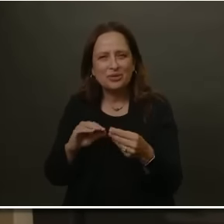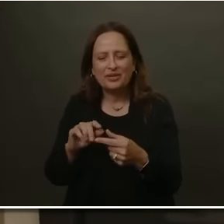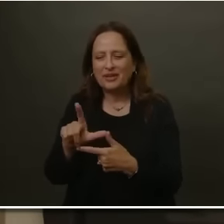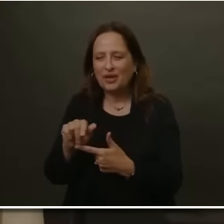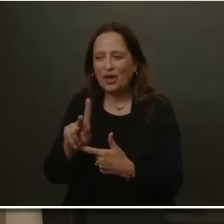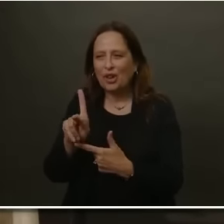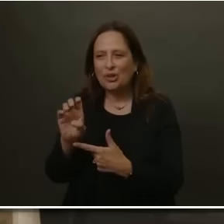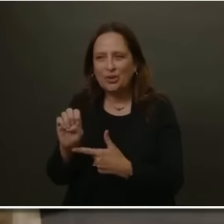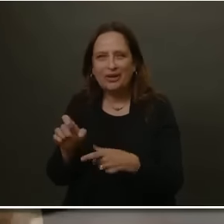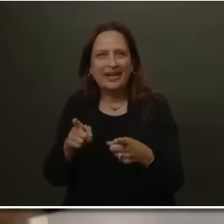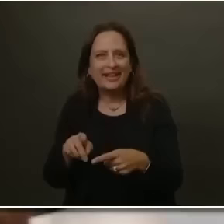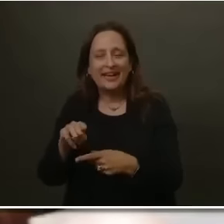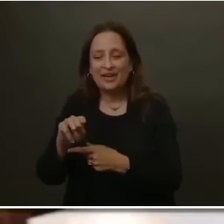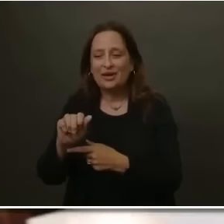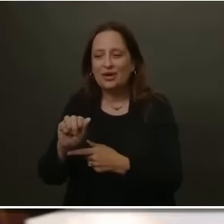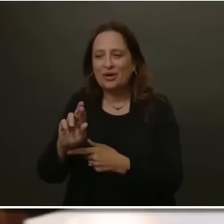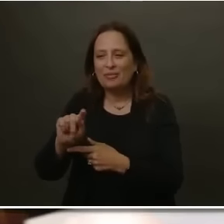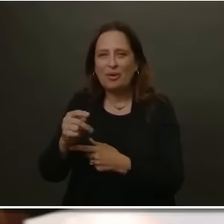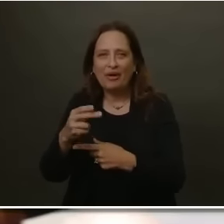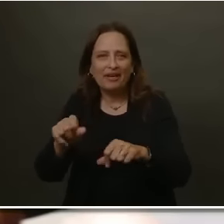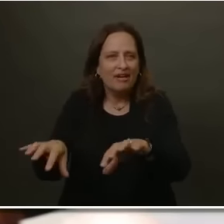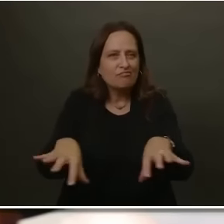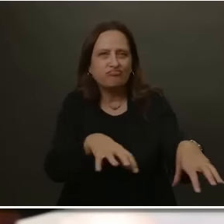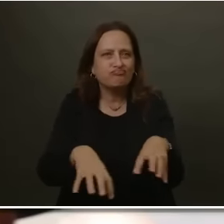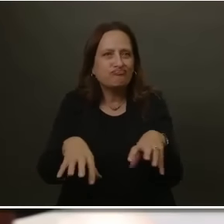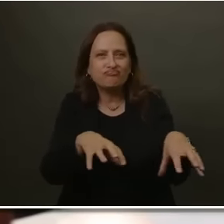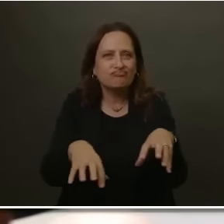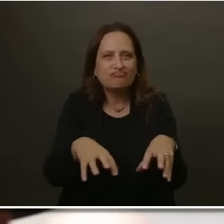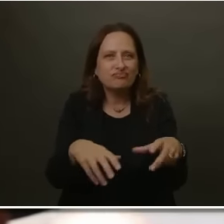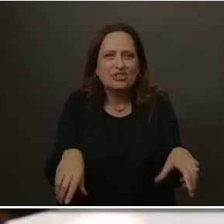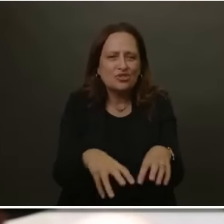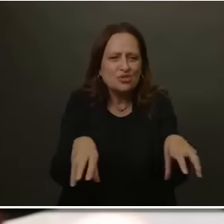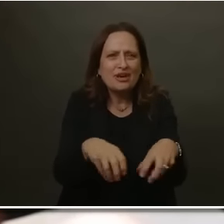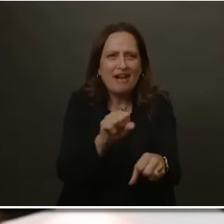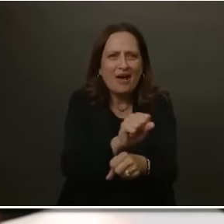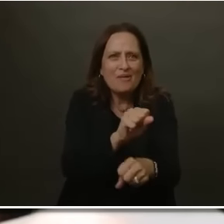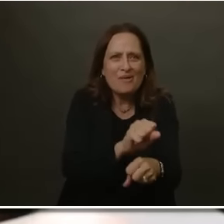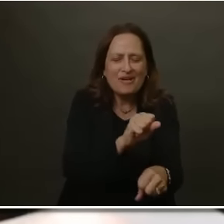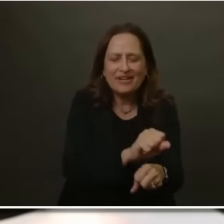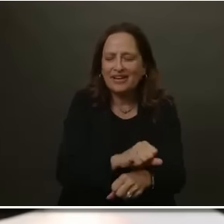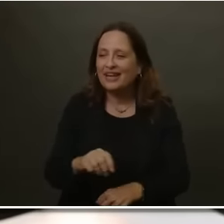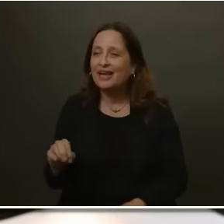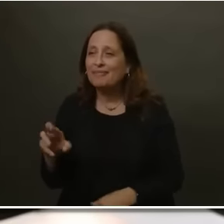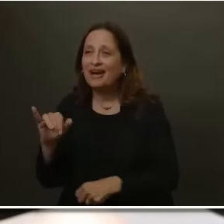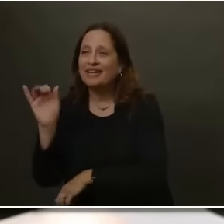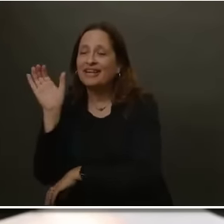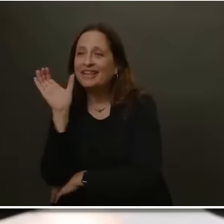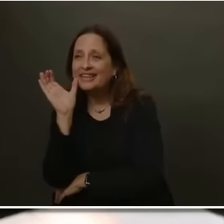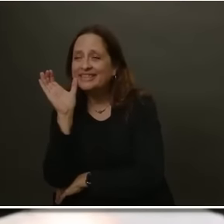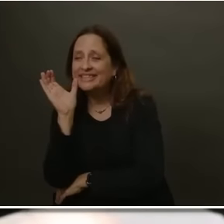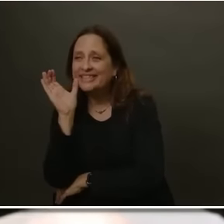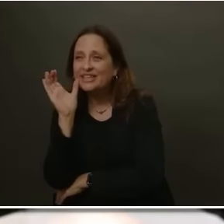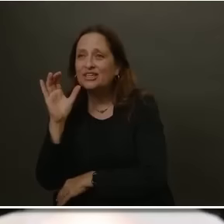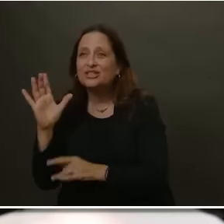around doing all the work and Mary is listening to Jesus, and then Jesus is on Team